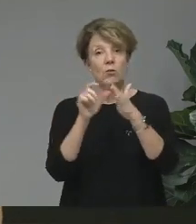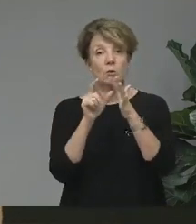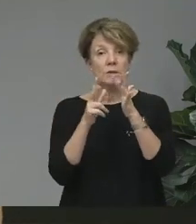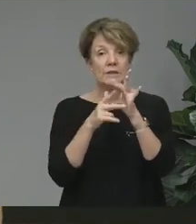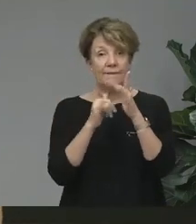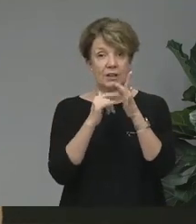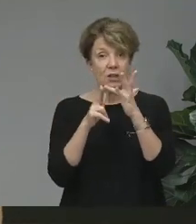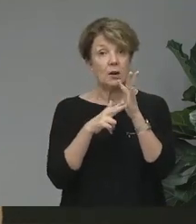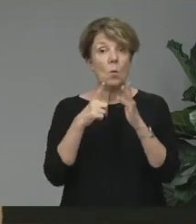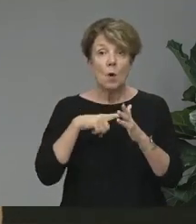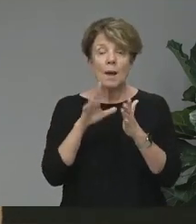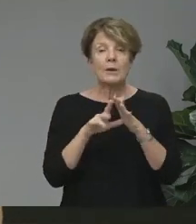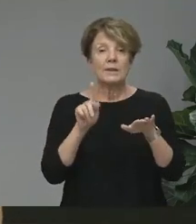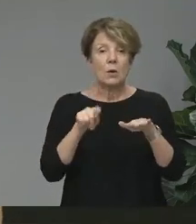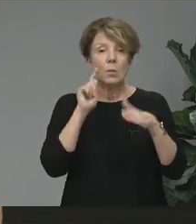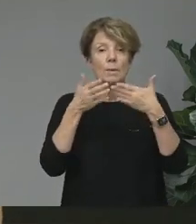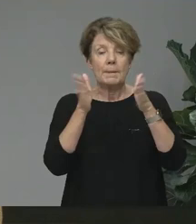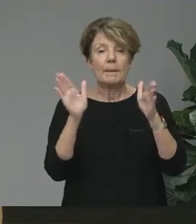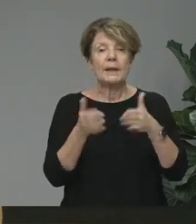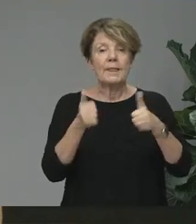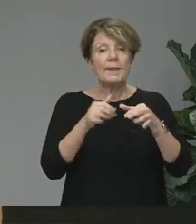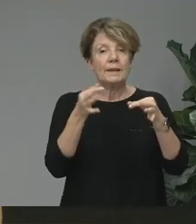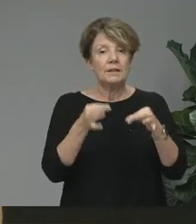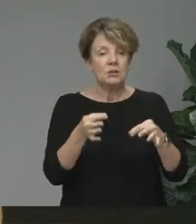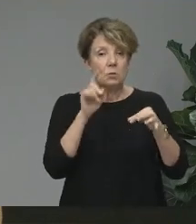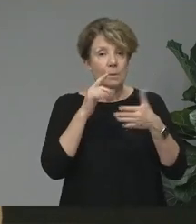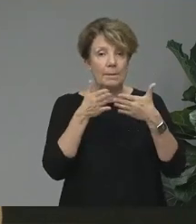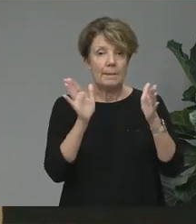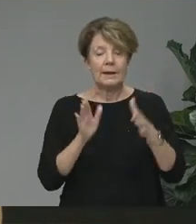hearing would be public and the decisions would have been public.